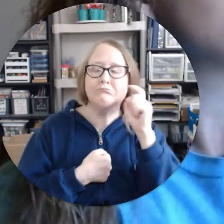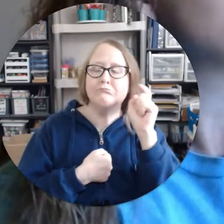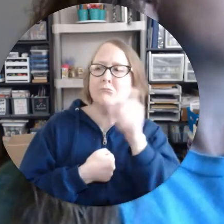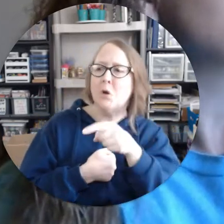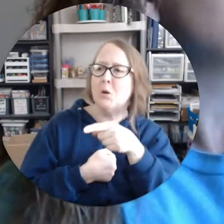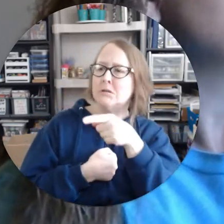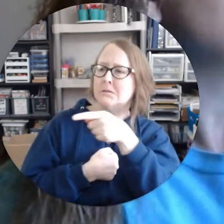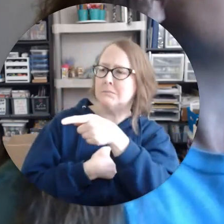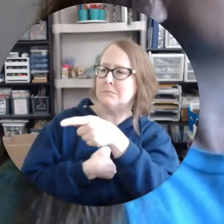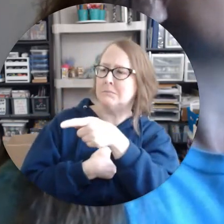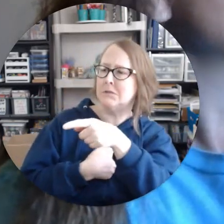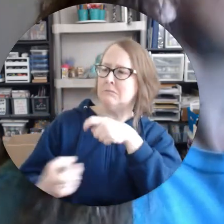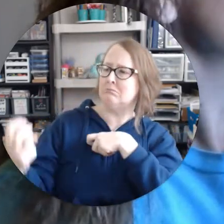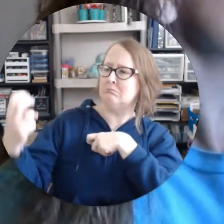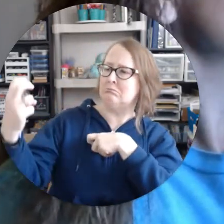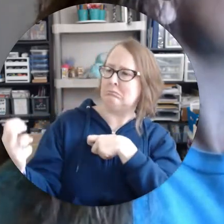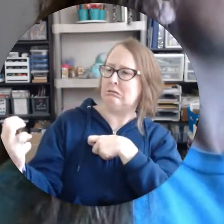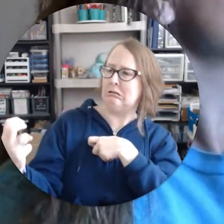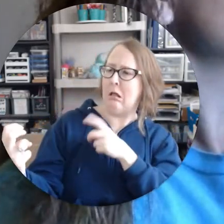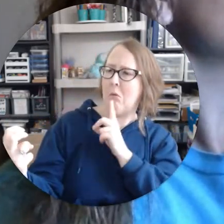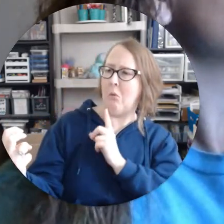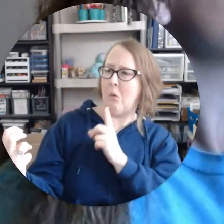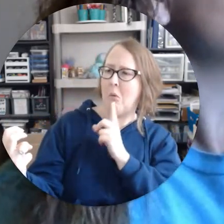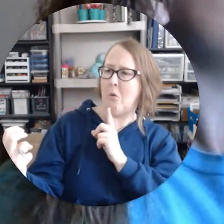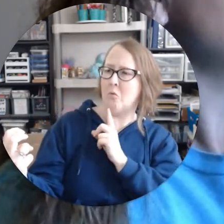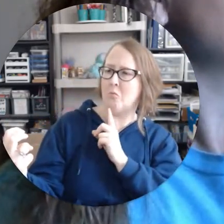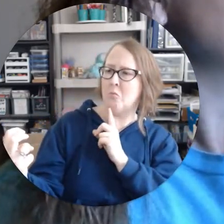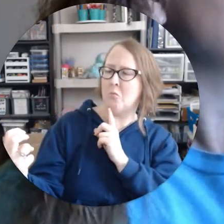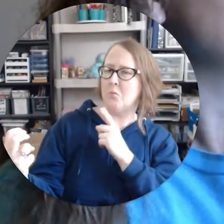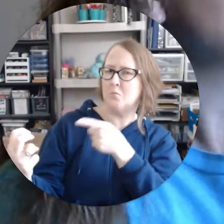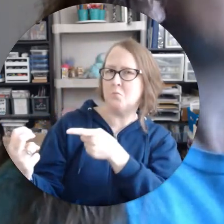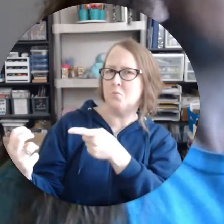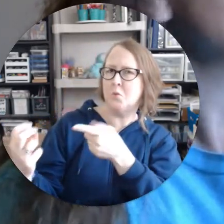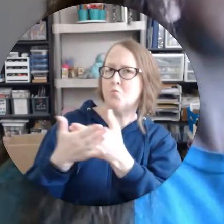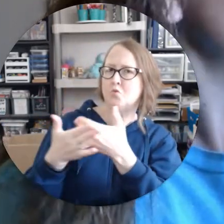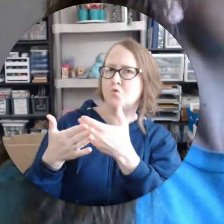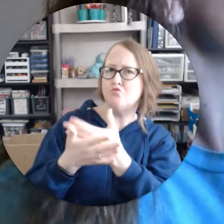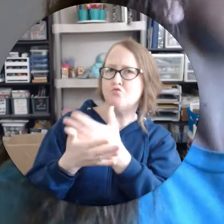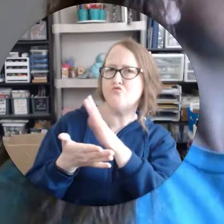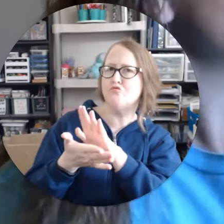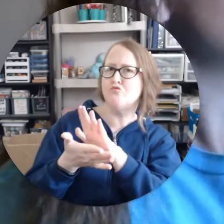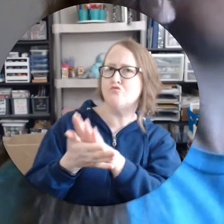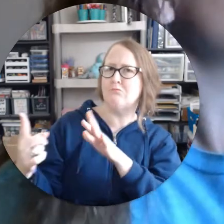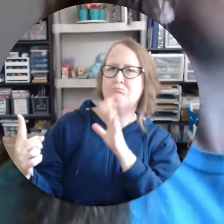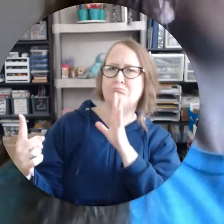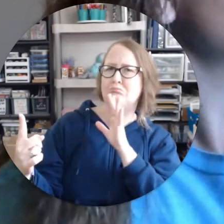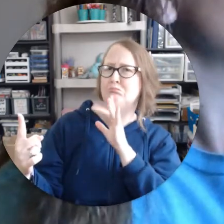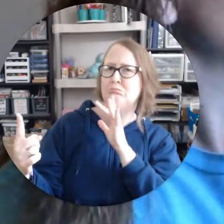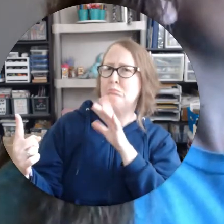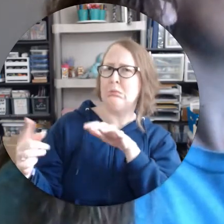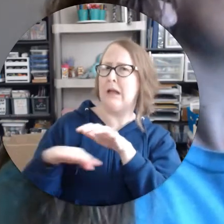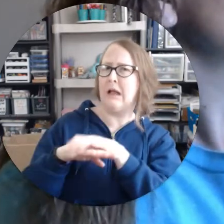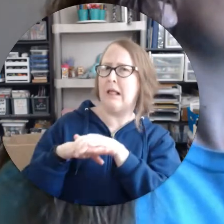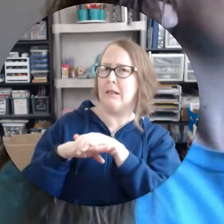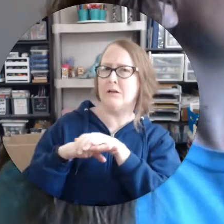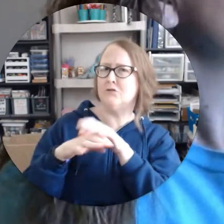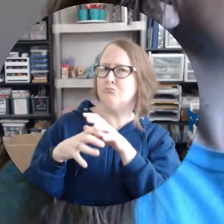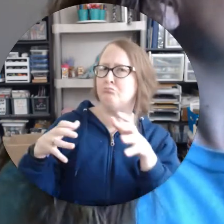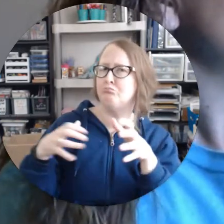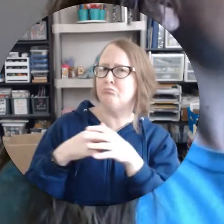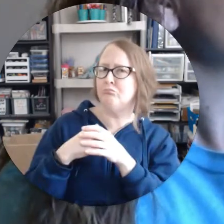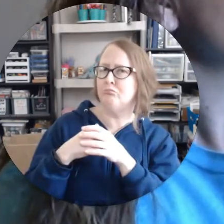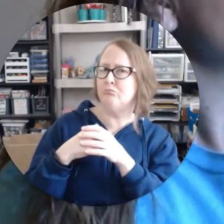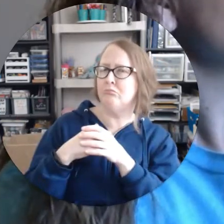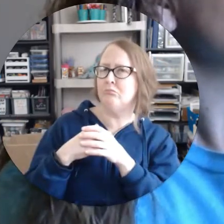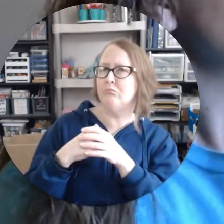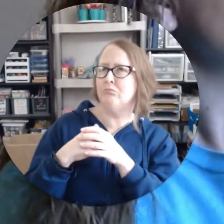bench. He was new to school this week and didn't speak much English.